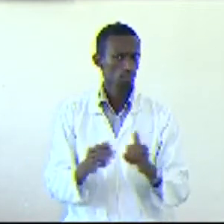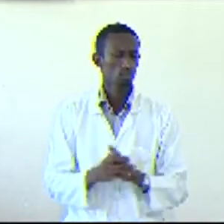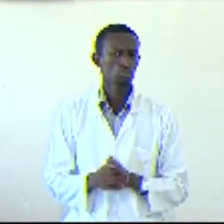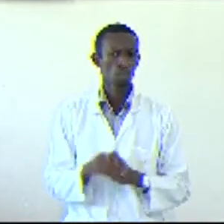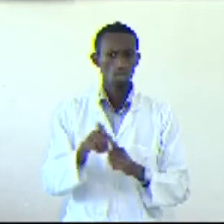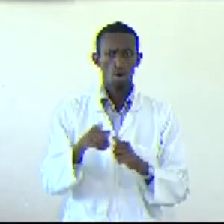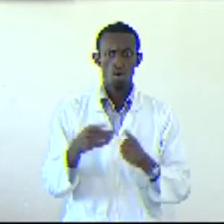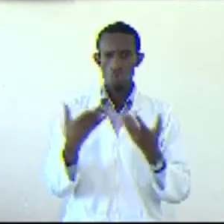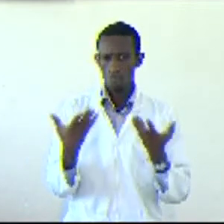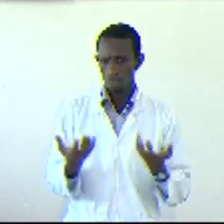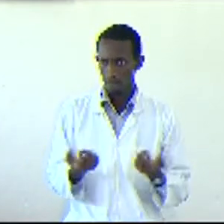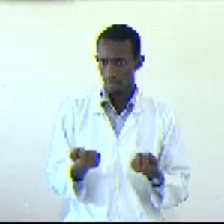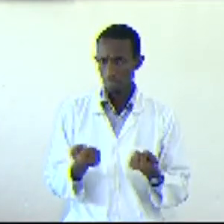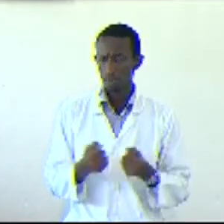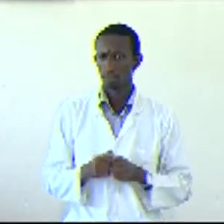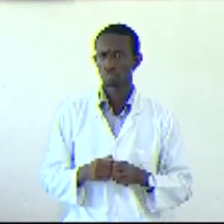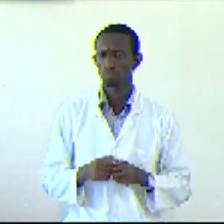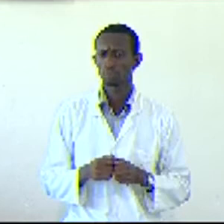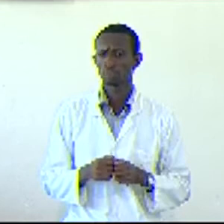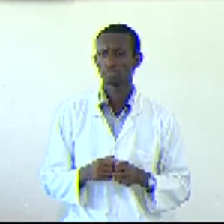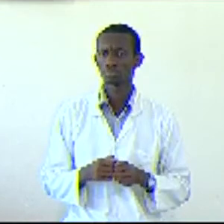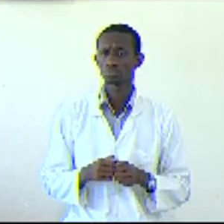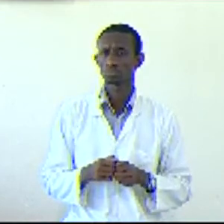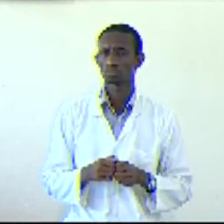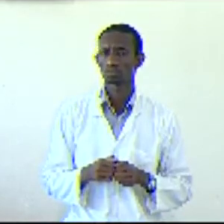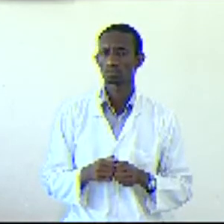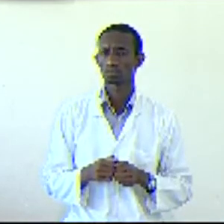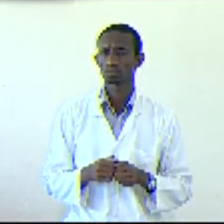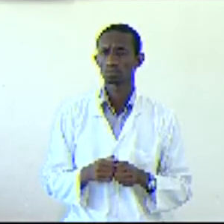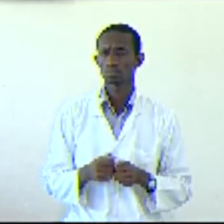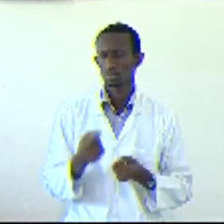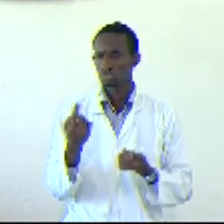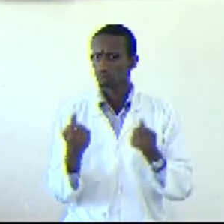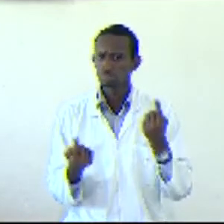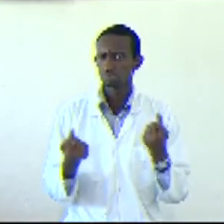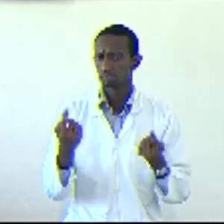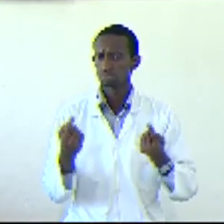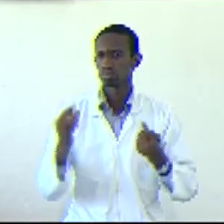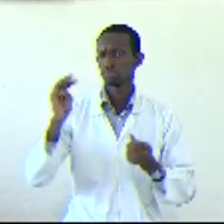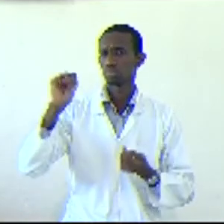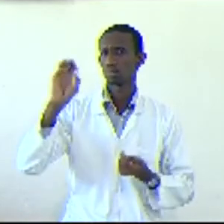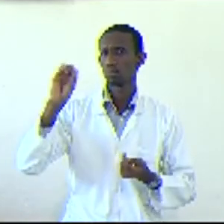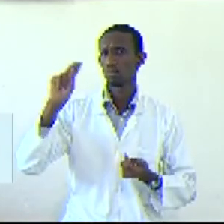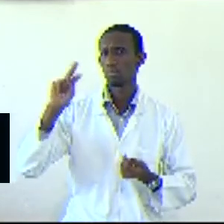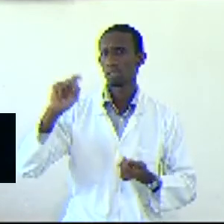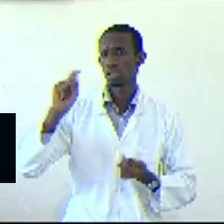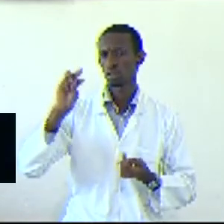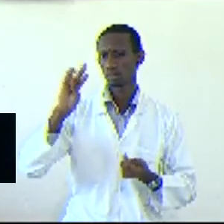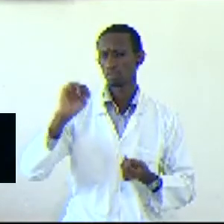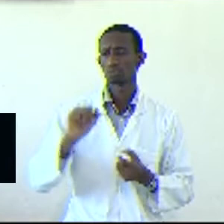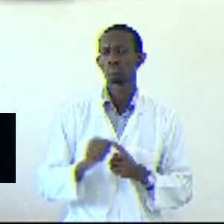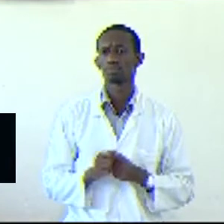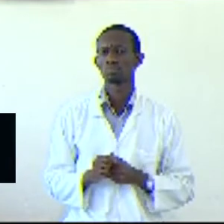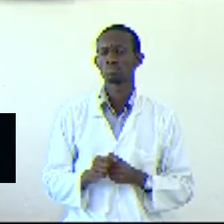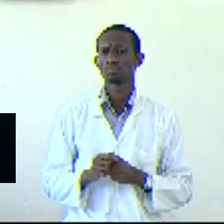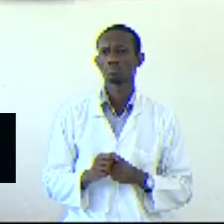we have, of course, as what we are saying there, sum of momentum before reaction equals to the sum of